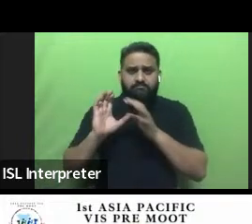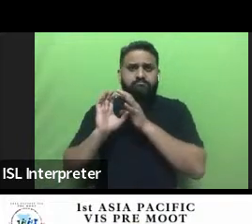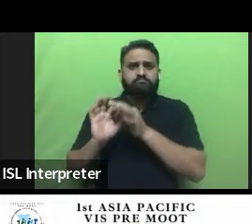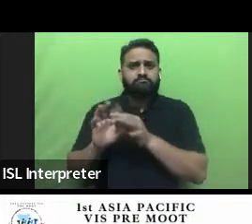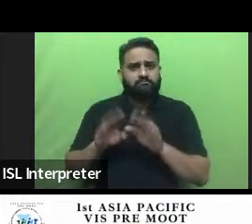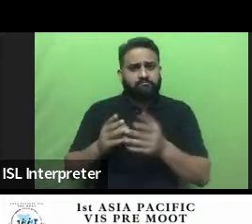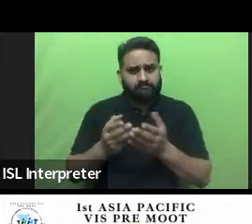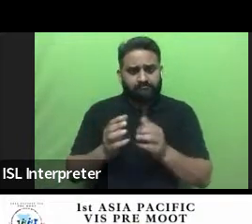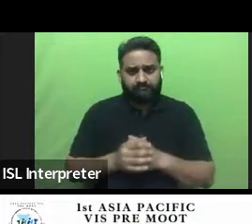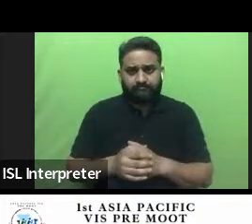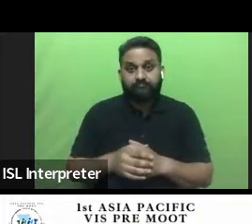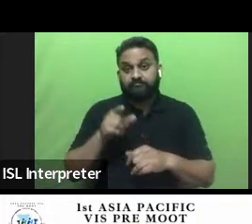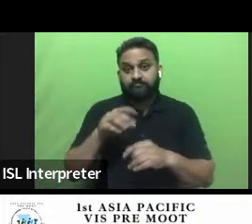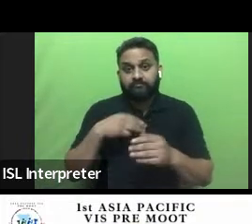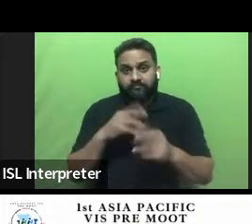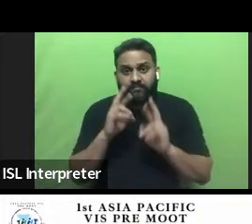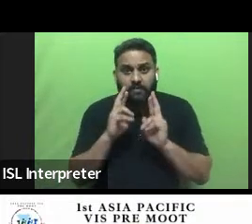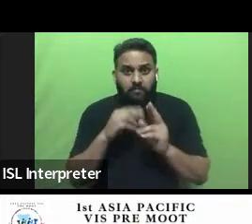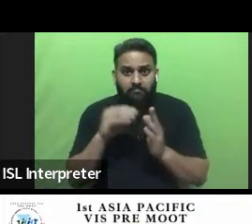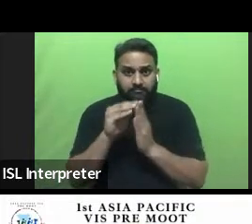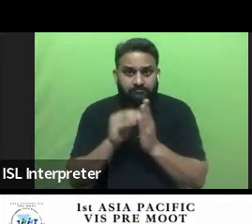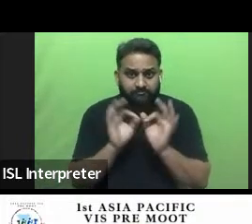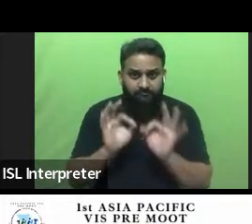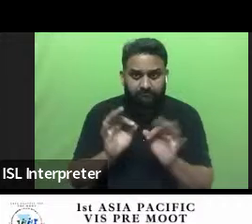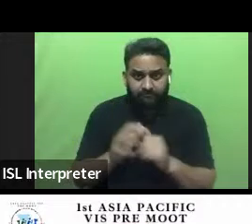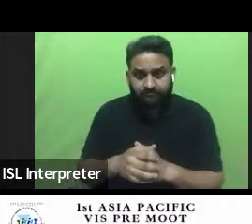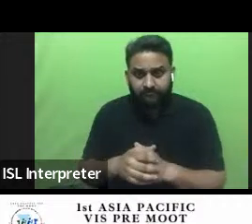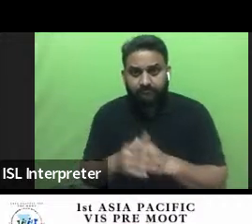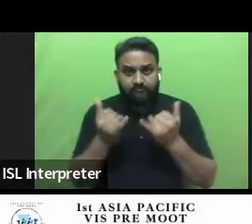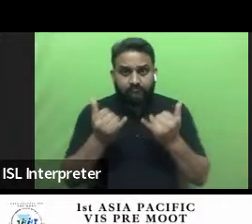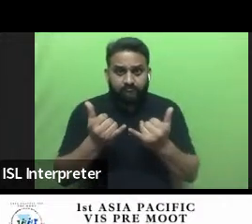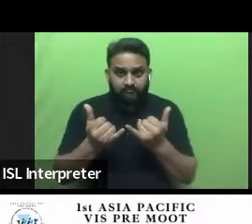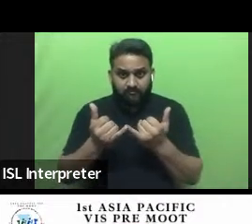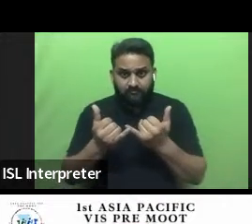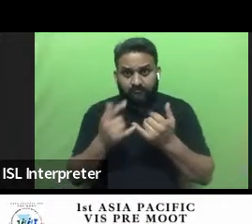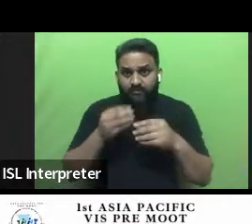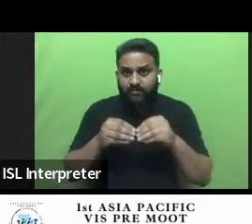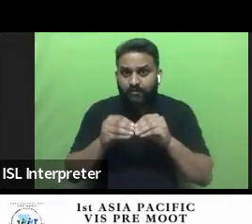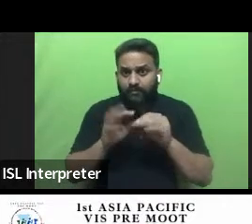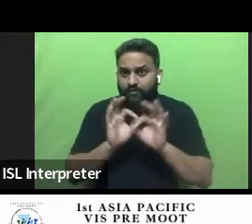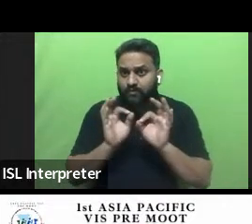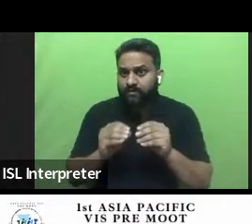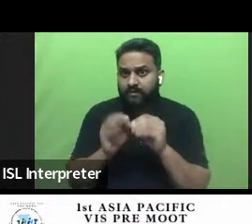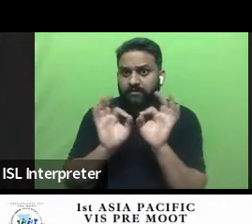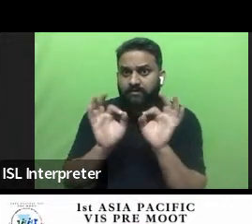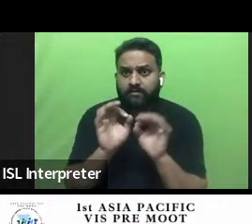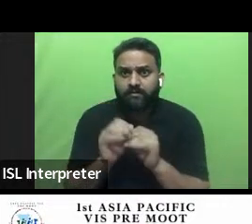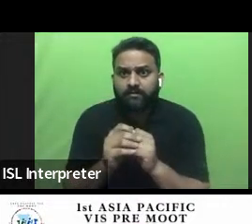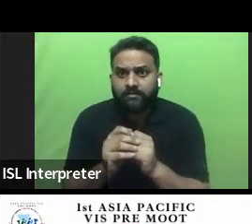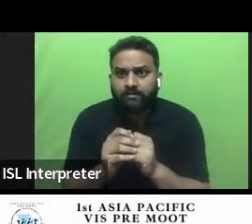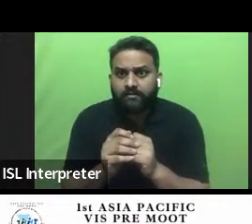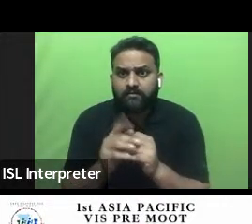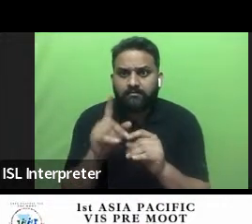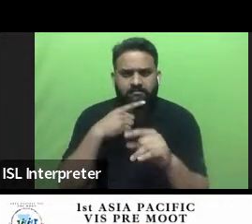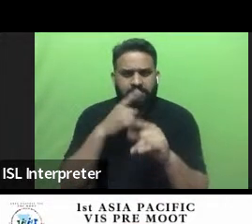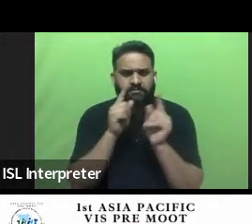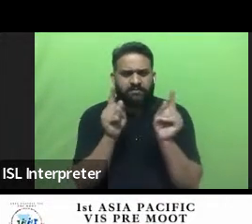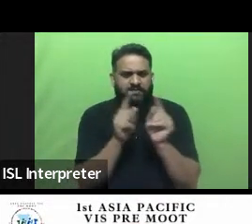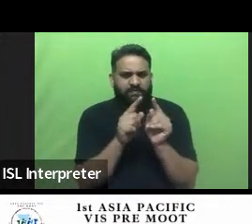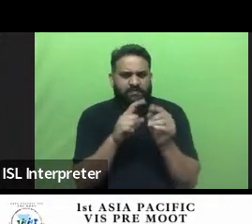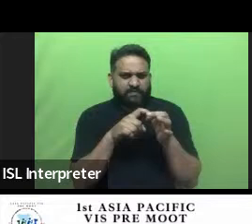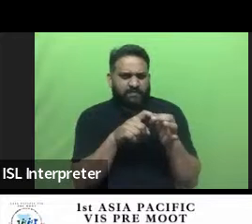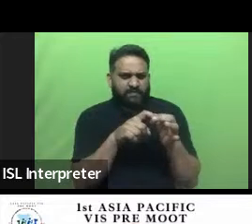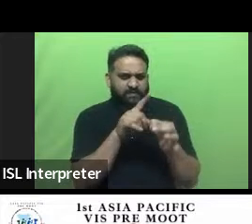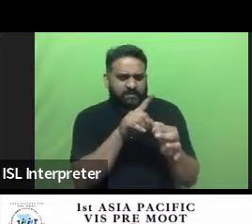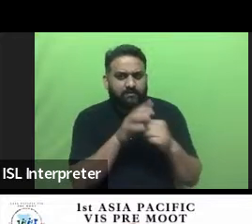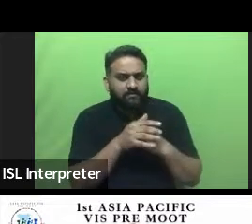thus validly incorporated. So unless I can be of any further assistance, this marks the end of my submission. Very short question that, did